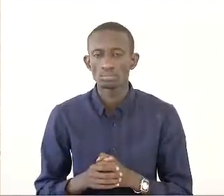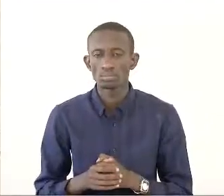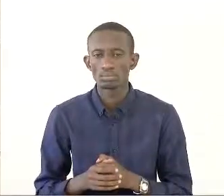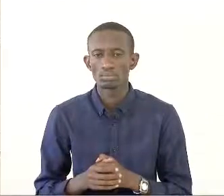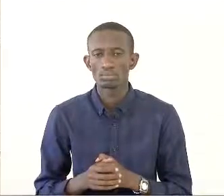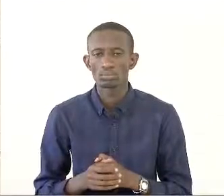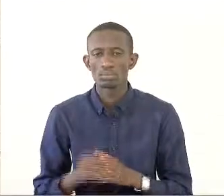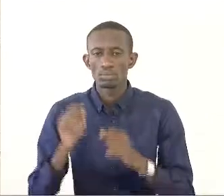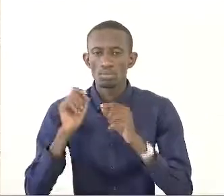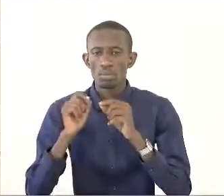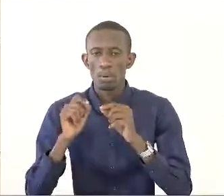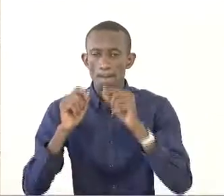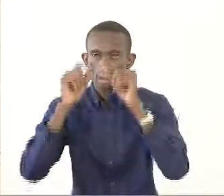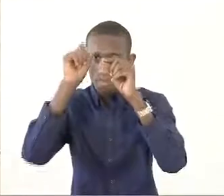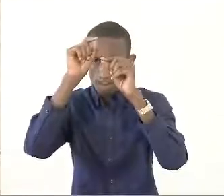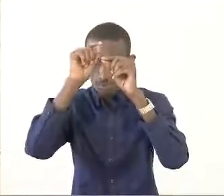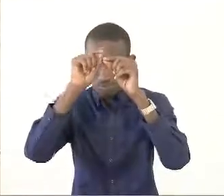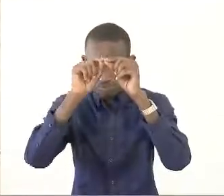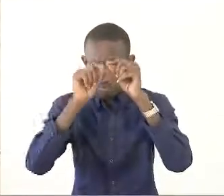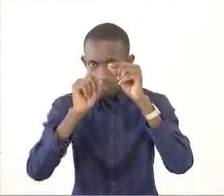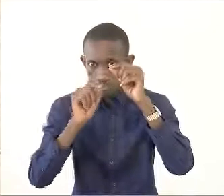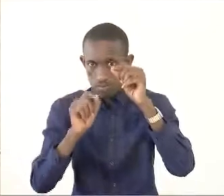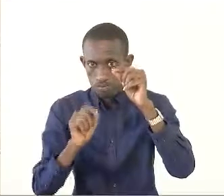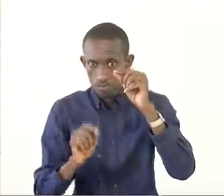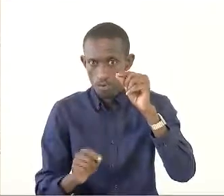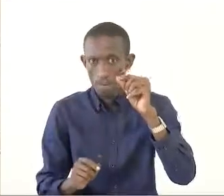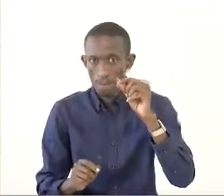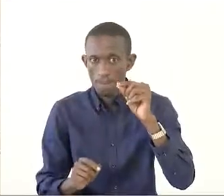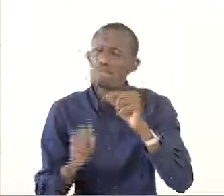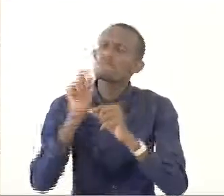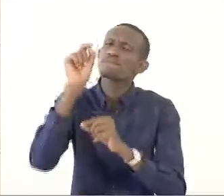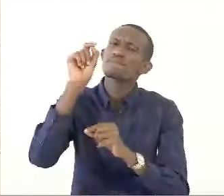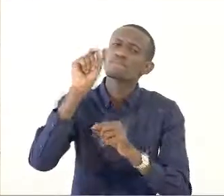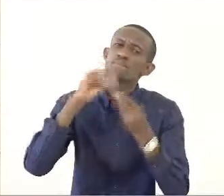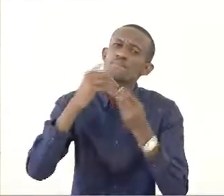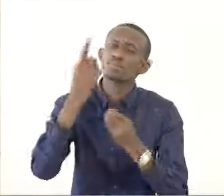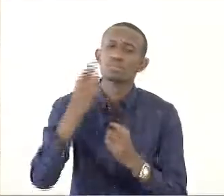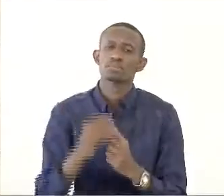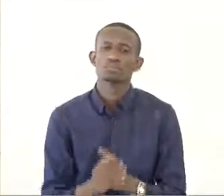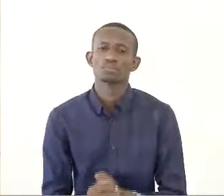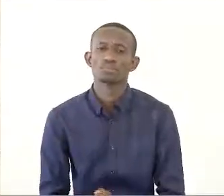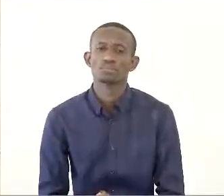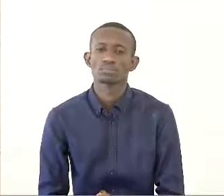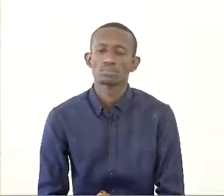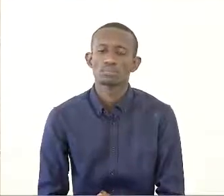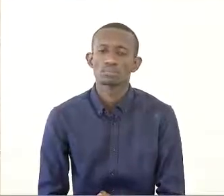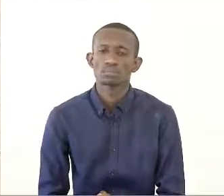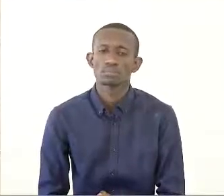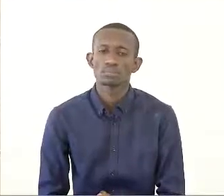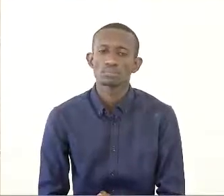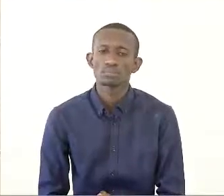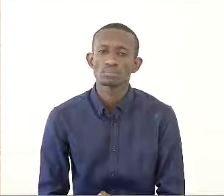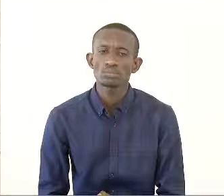point is over here. This is point number 1. The other point